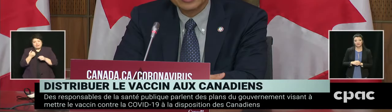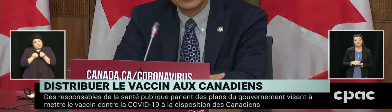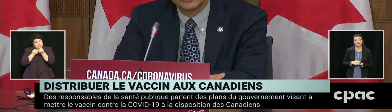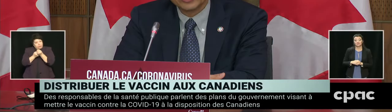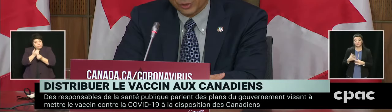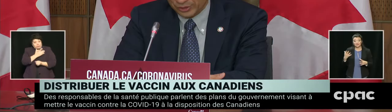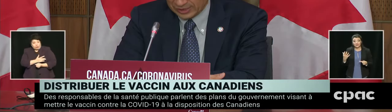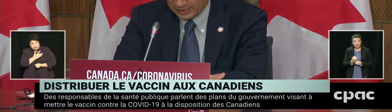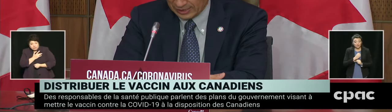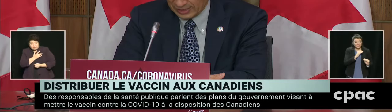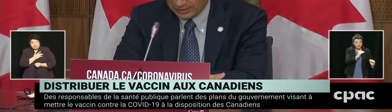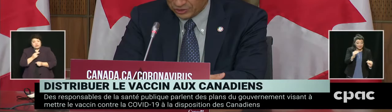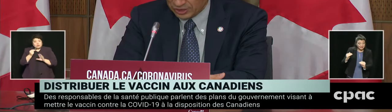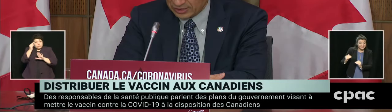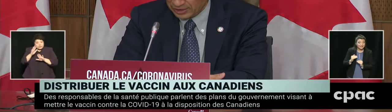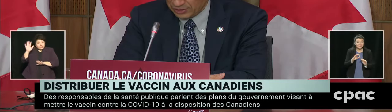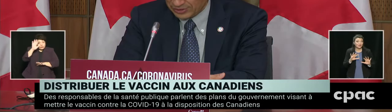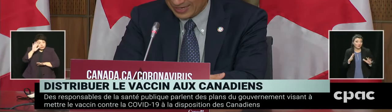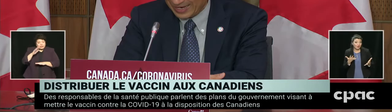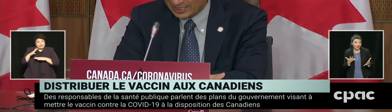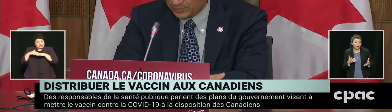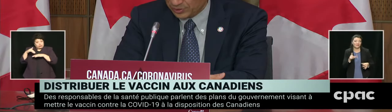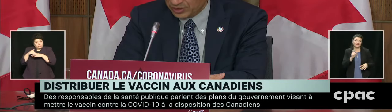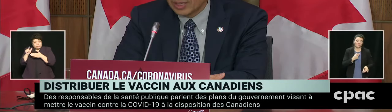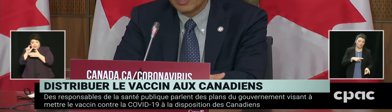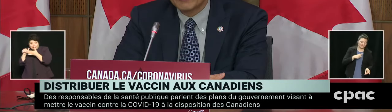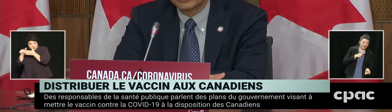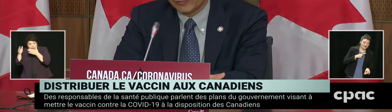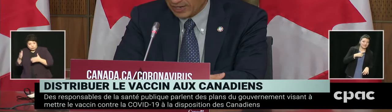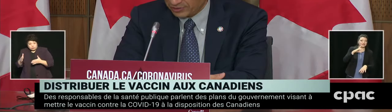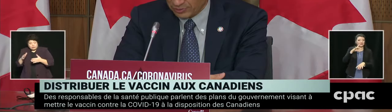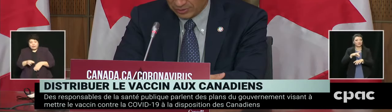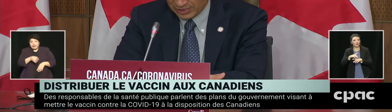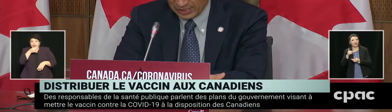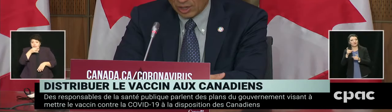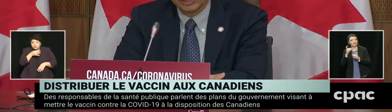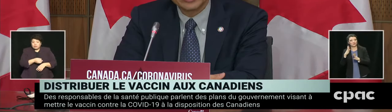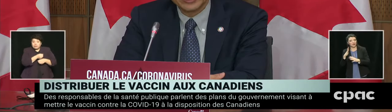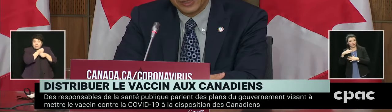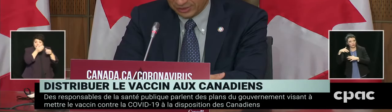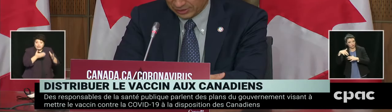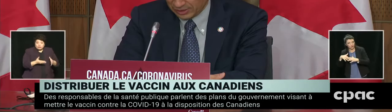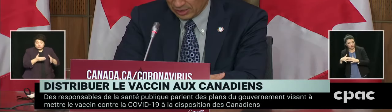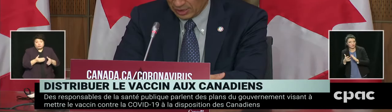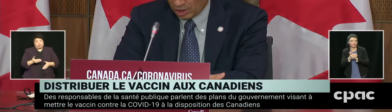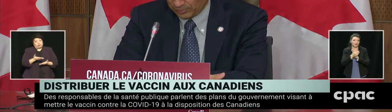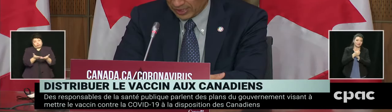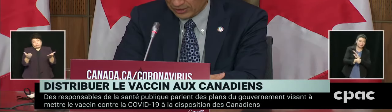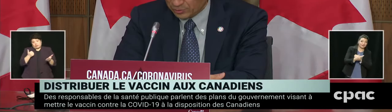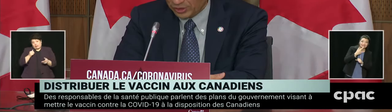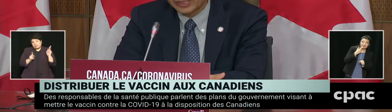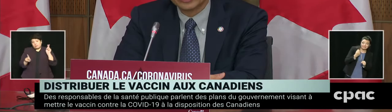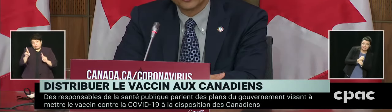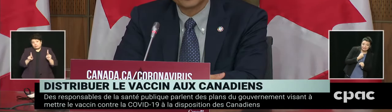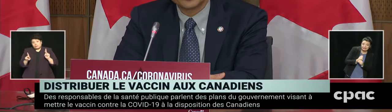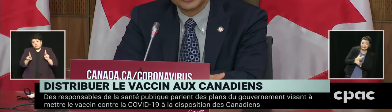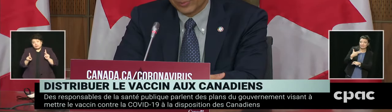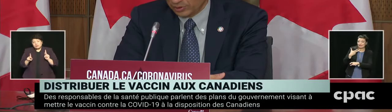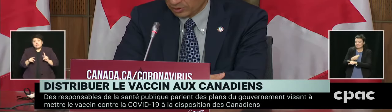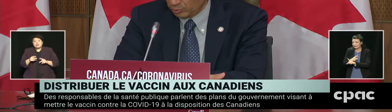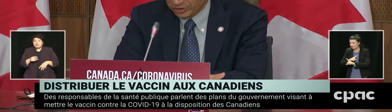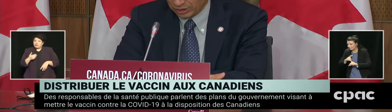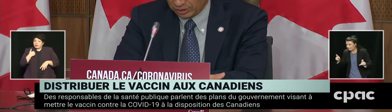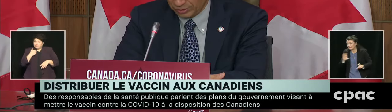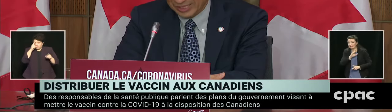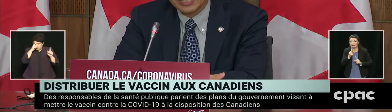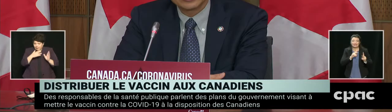provinces, territories, Indigenous leaders, experts, manufacturers, and all Canadians. Our plan is rooted in core